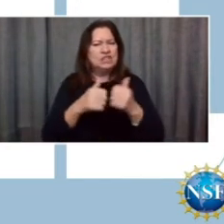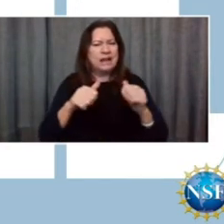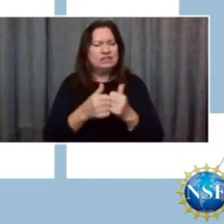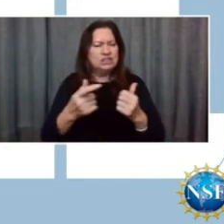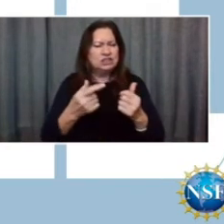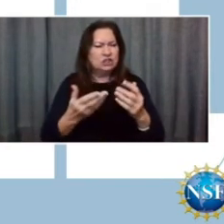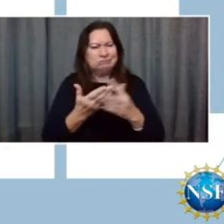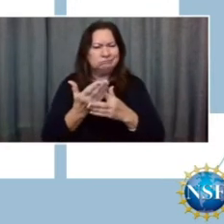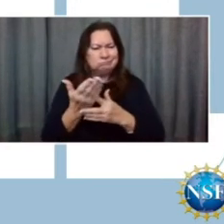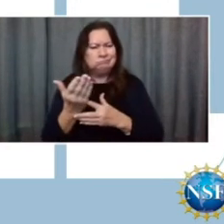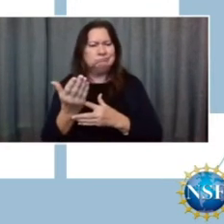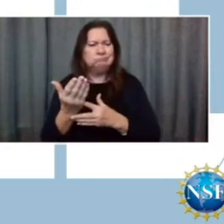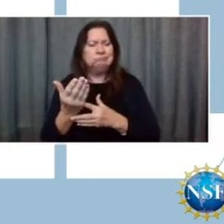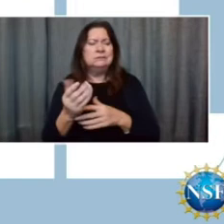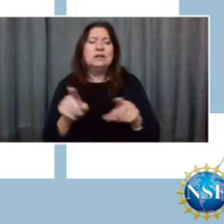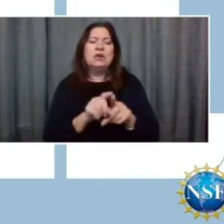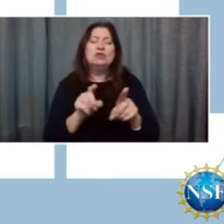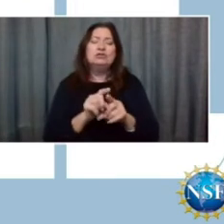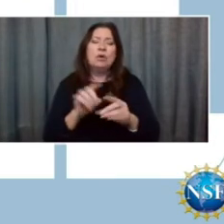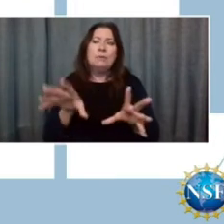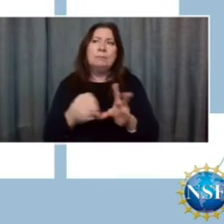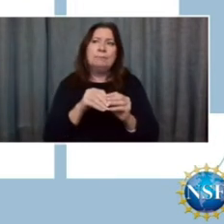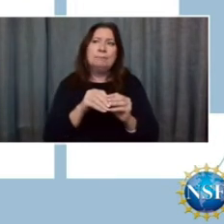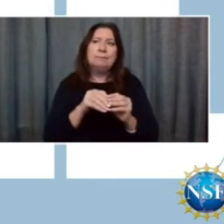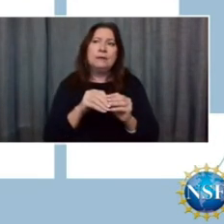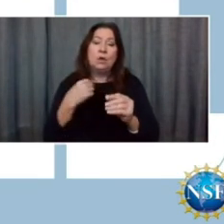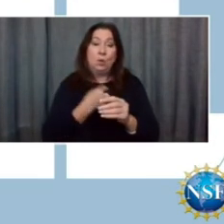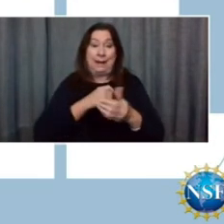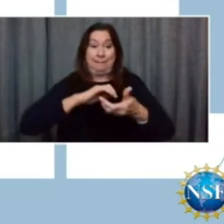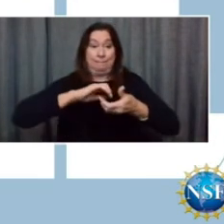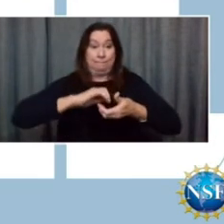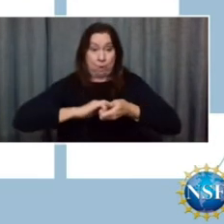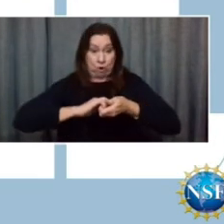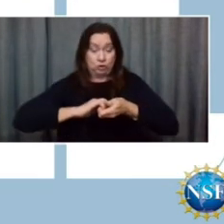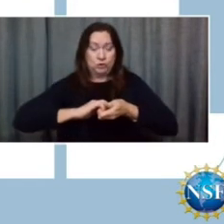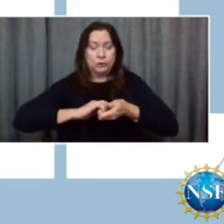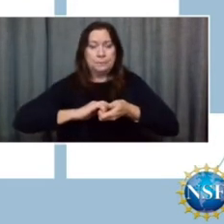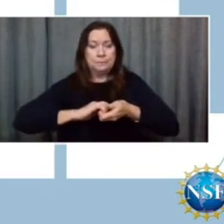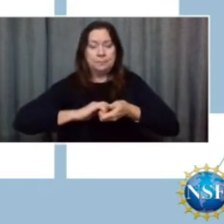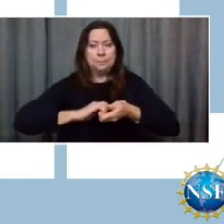I'll inflect that a little bit with, when I partner with